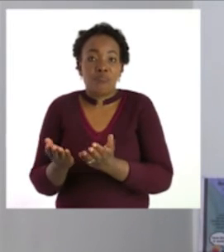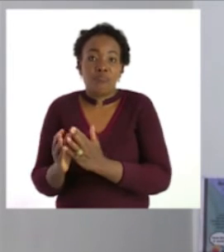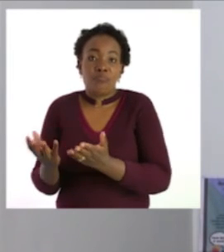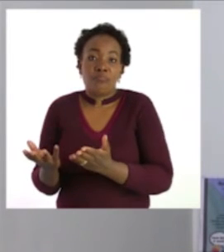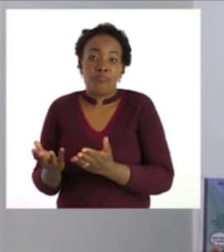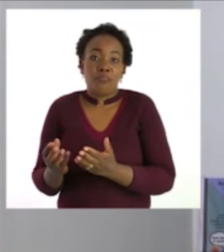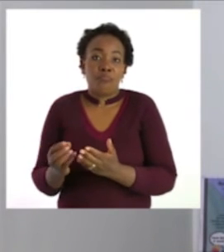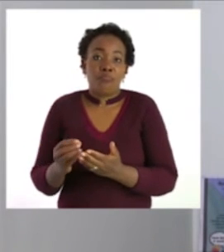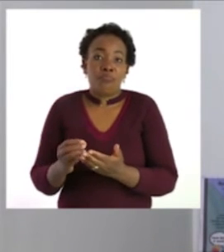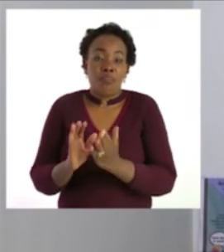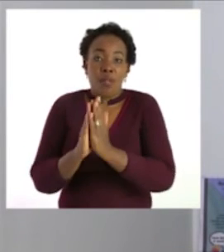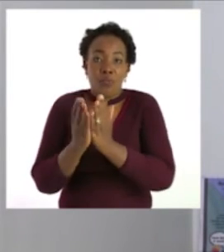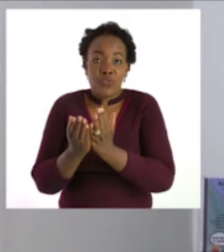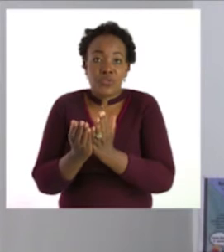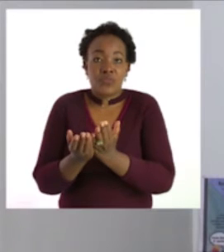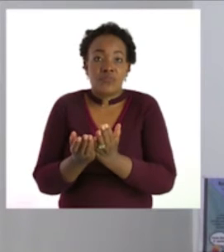books